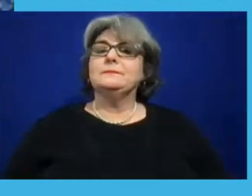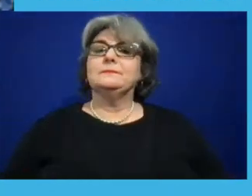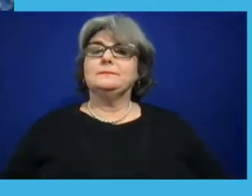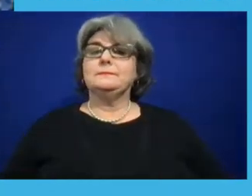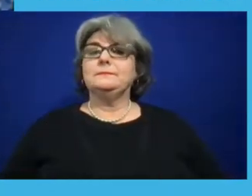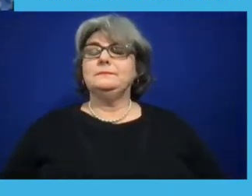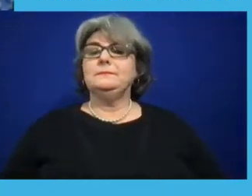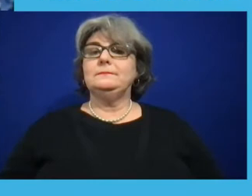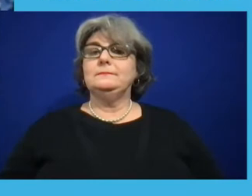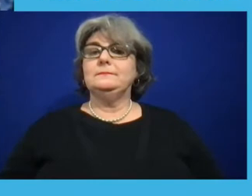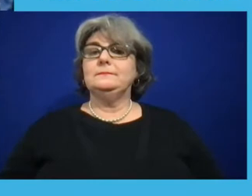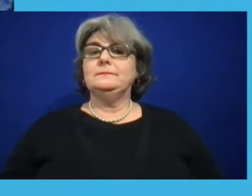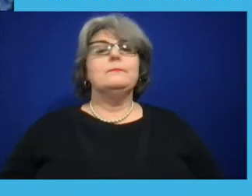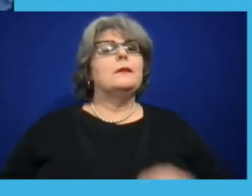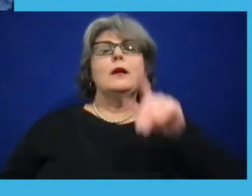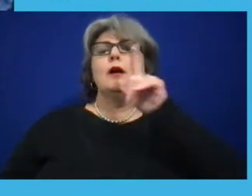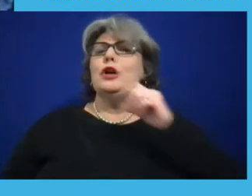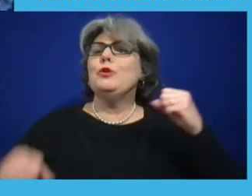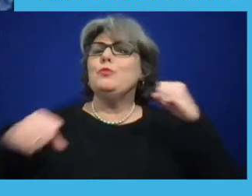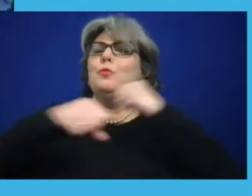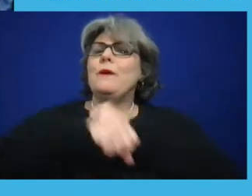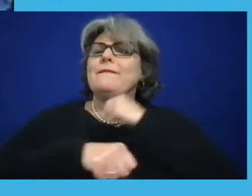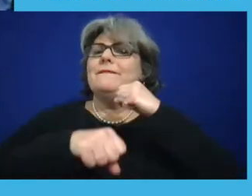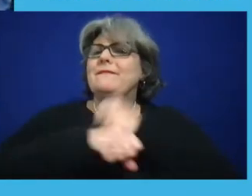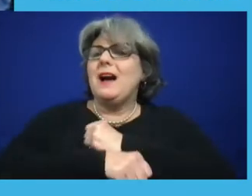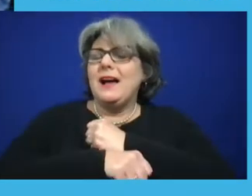you have to decide.